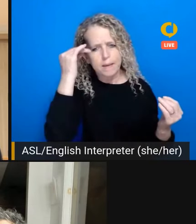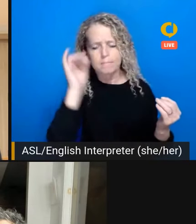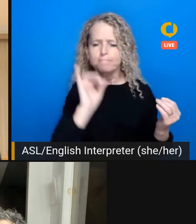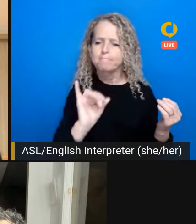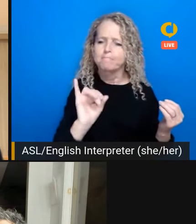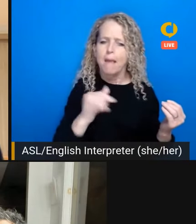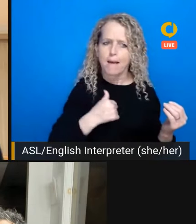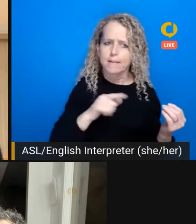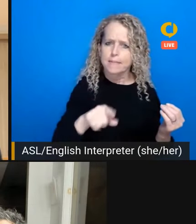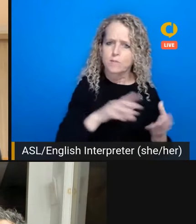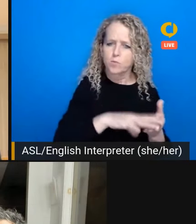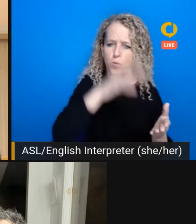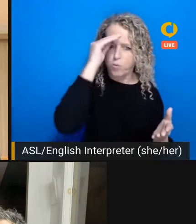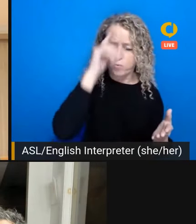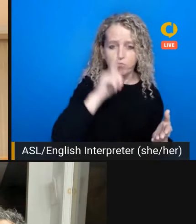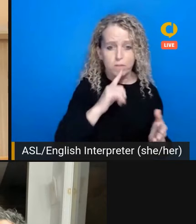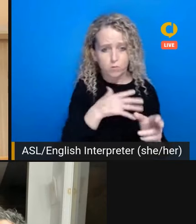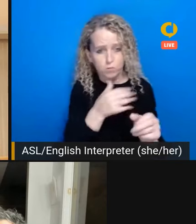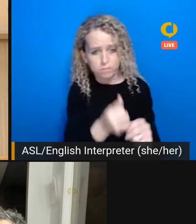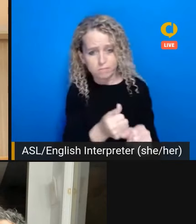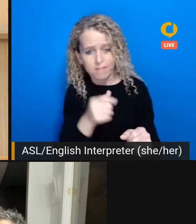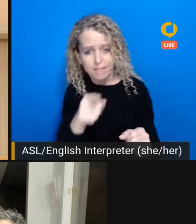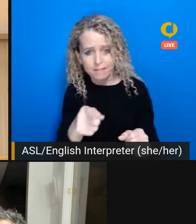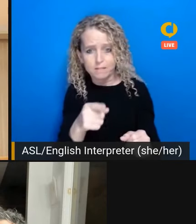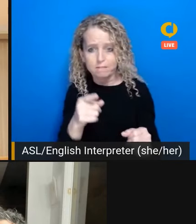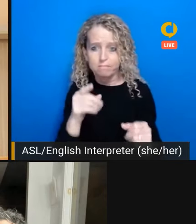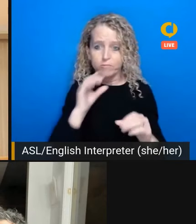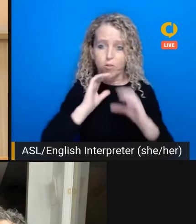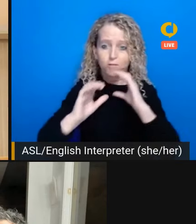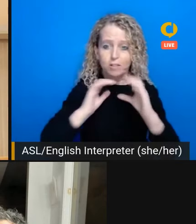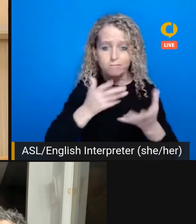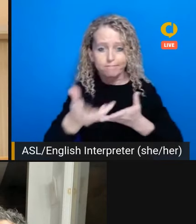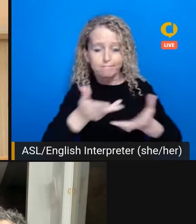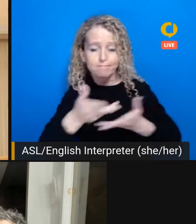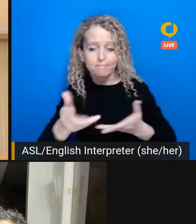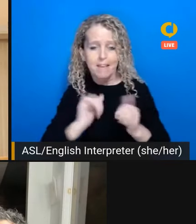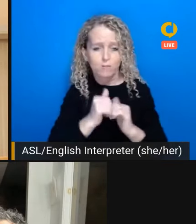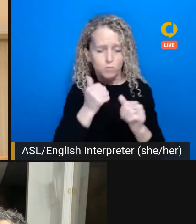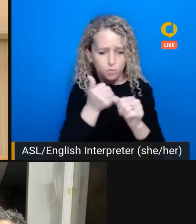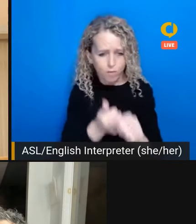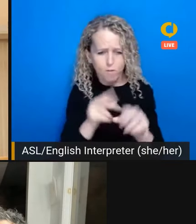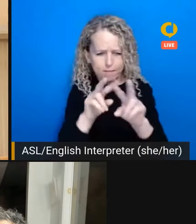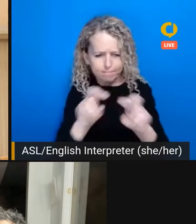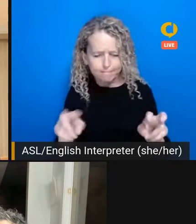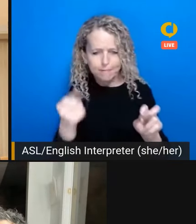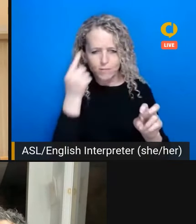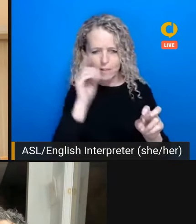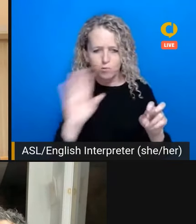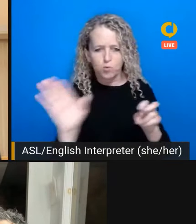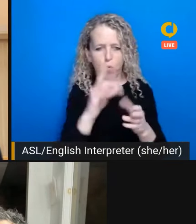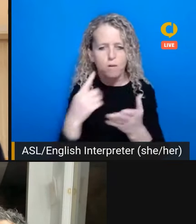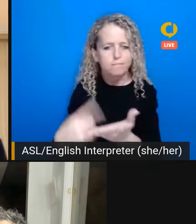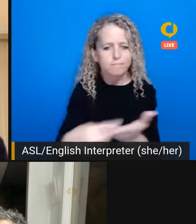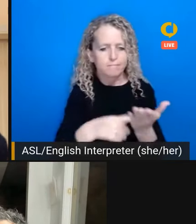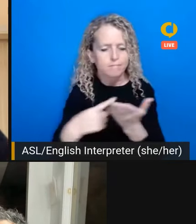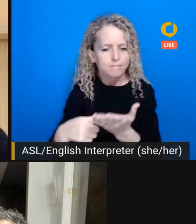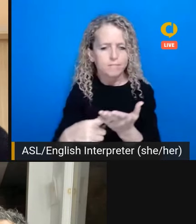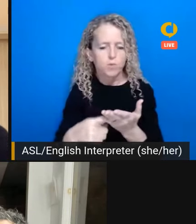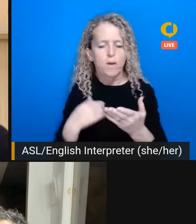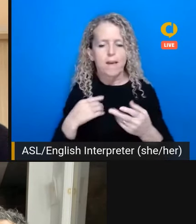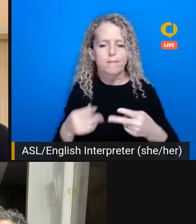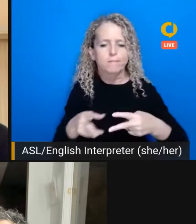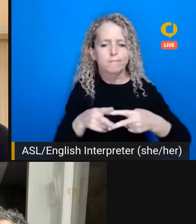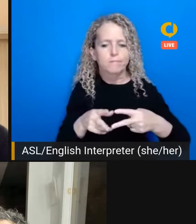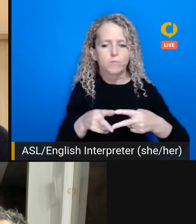just to keep up with this conversation. So I guess a two-part question. What would be your